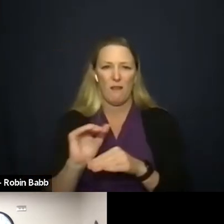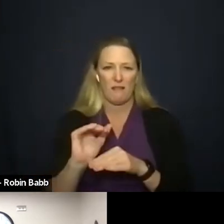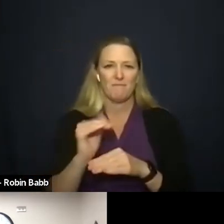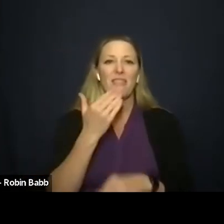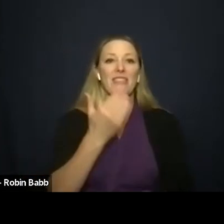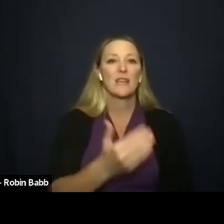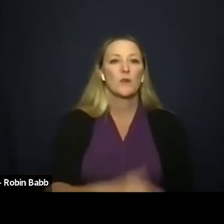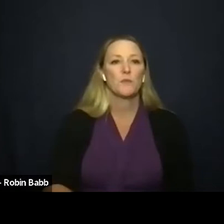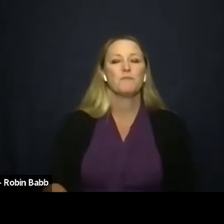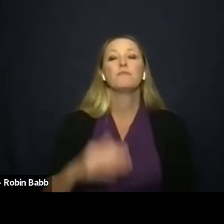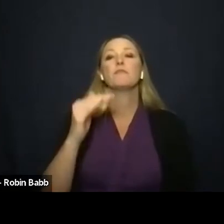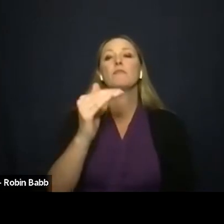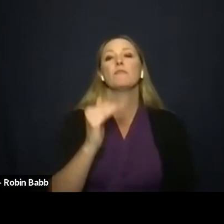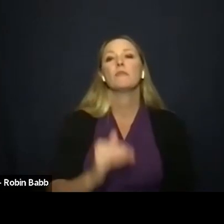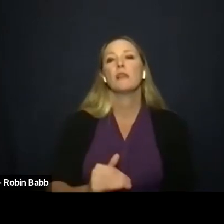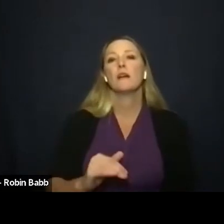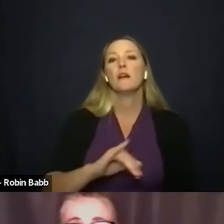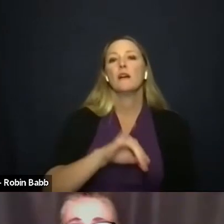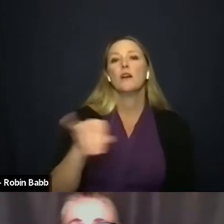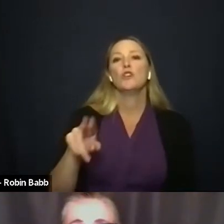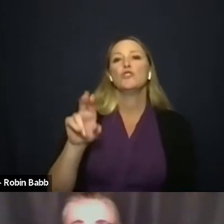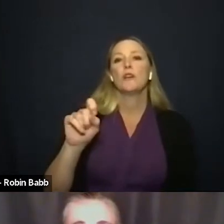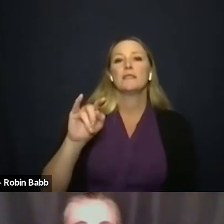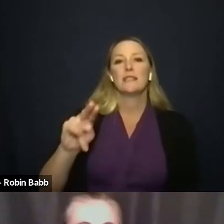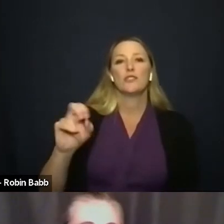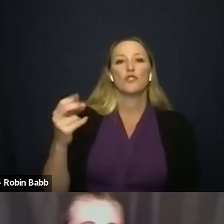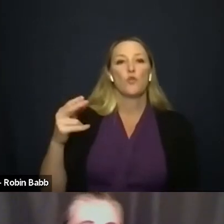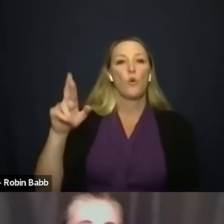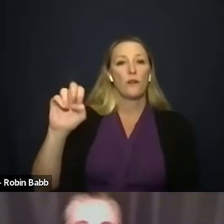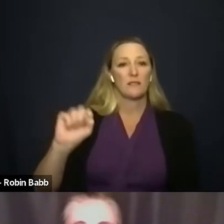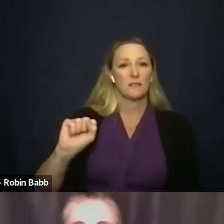thank you next speaker is justin choice